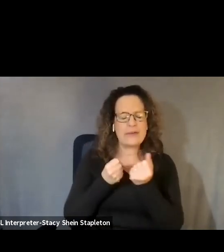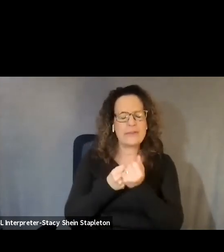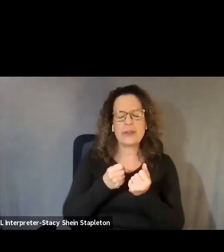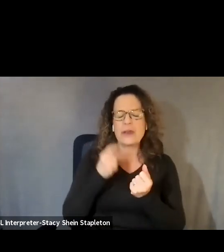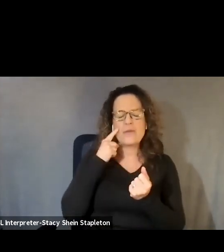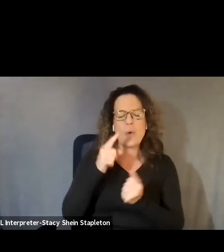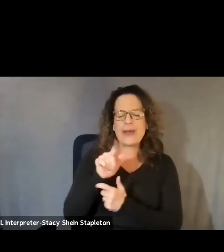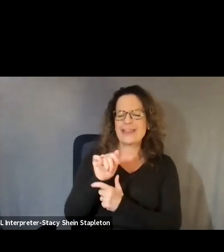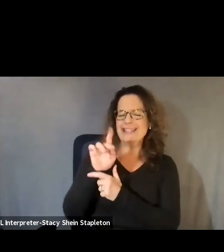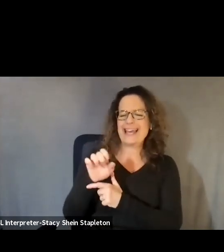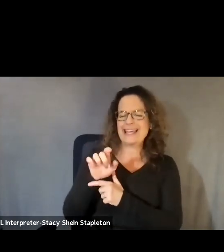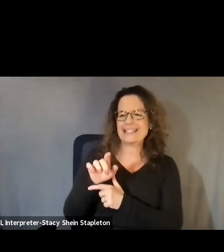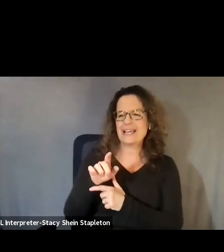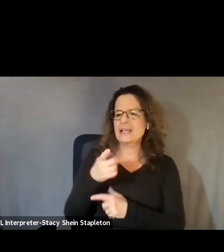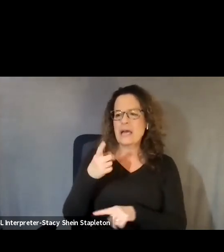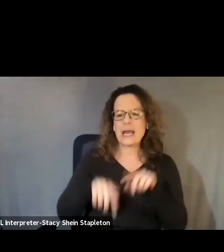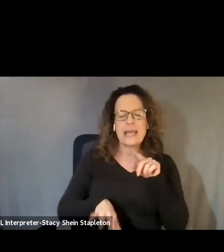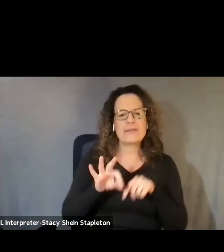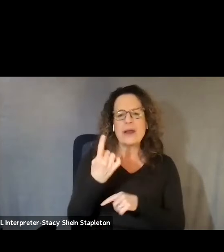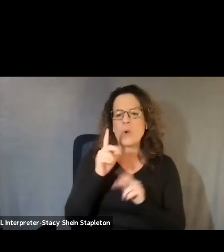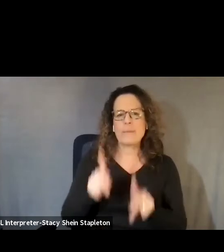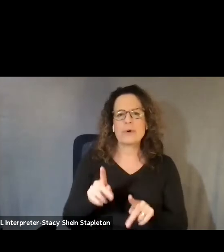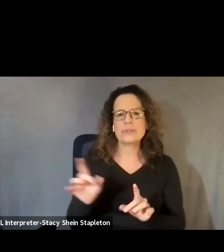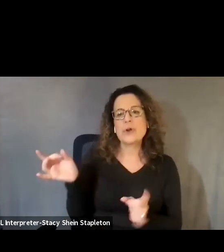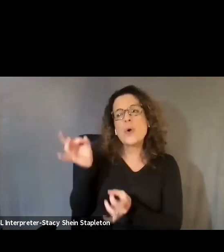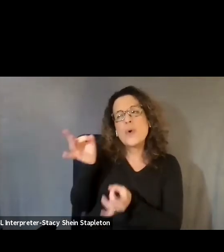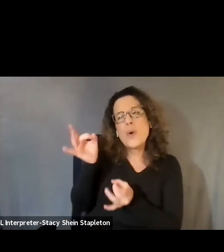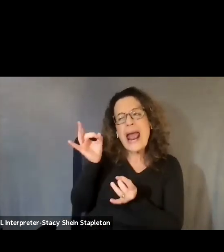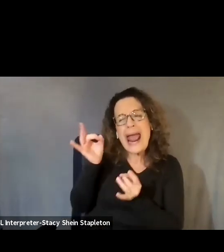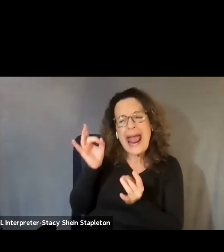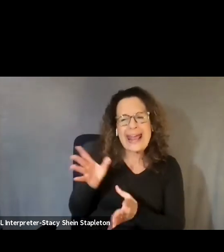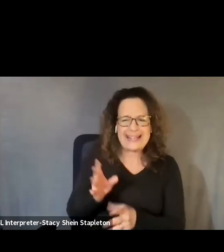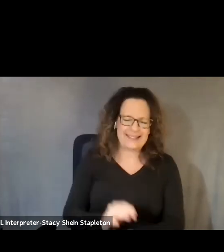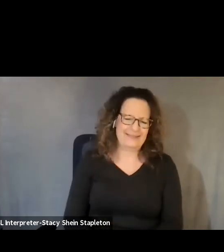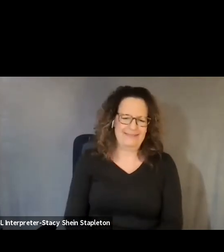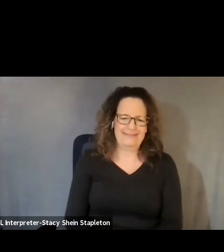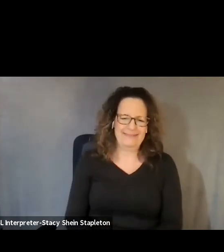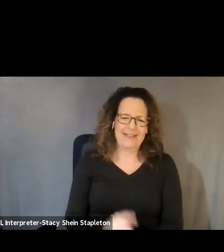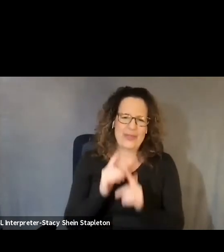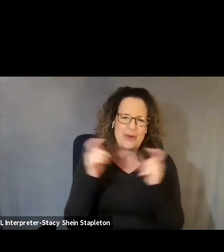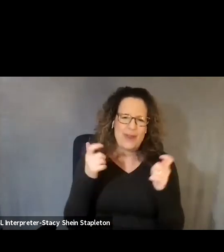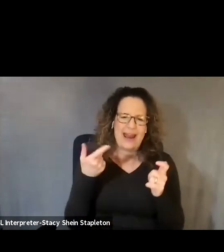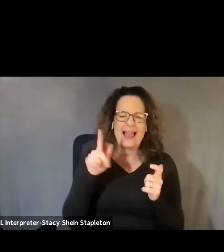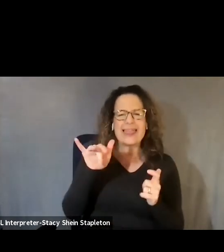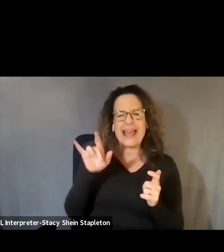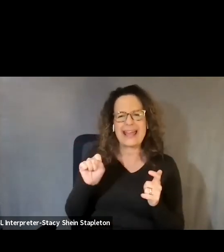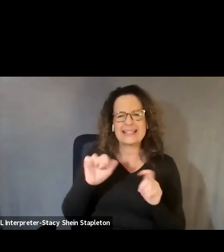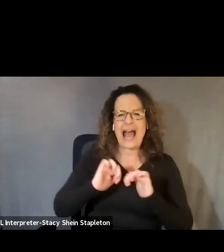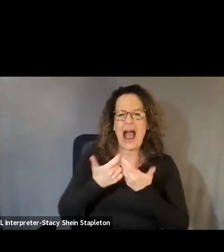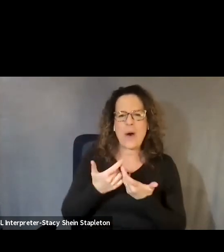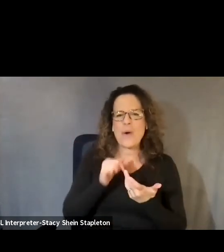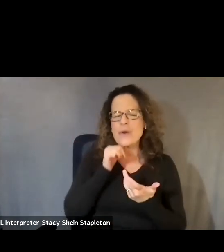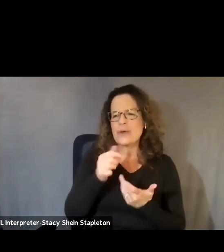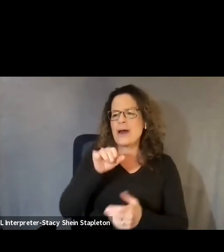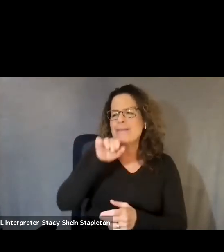yet to find one person who hates or even doesn't like the Great Lakes. How can you not